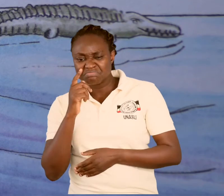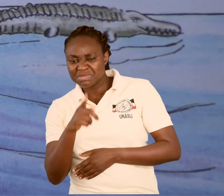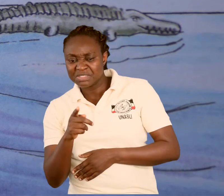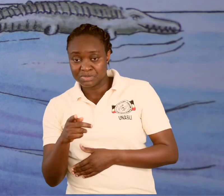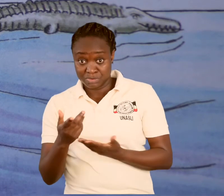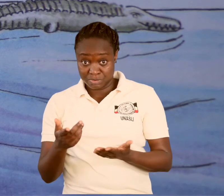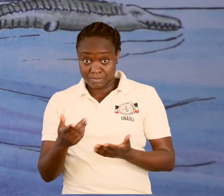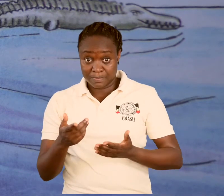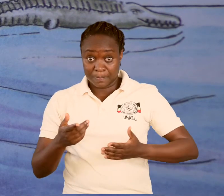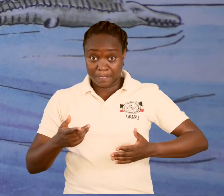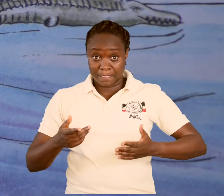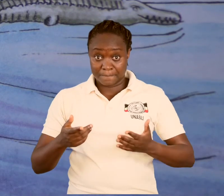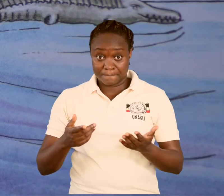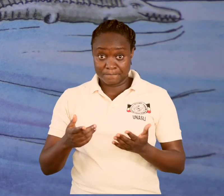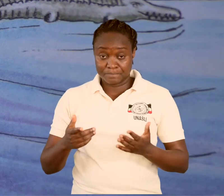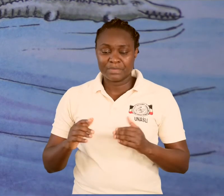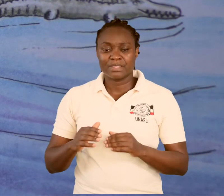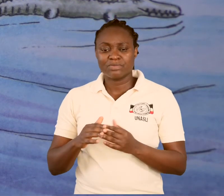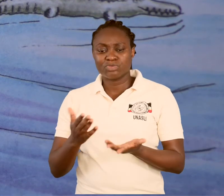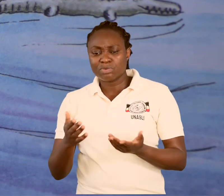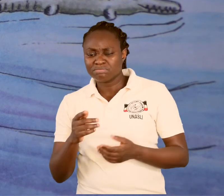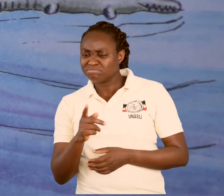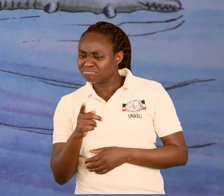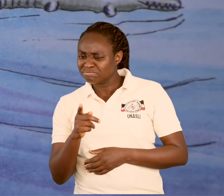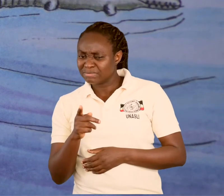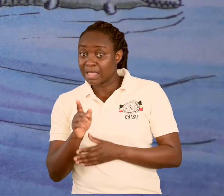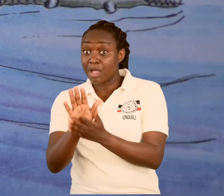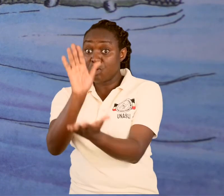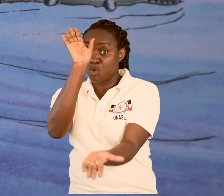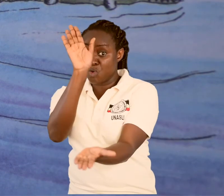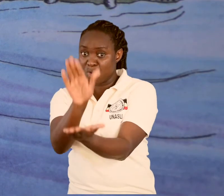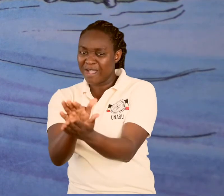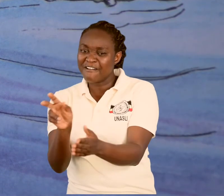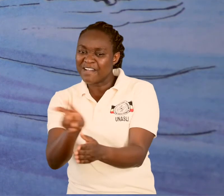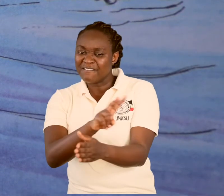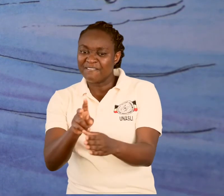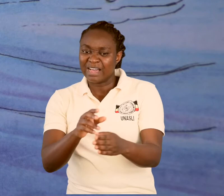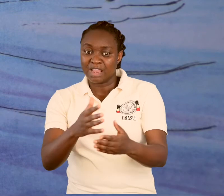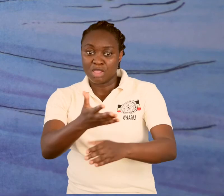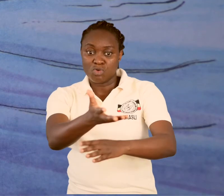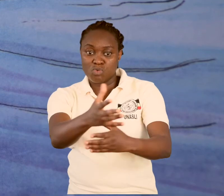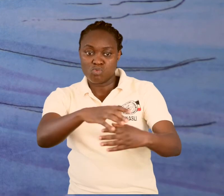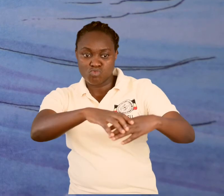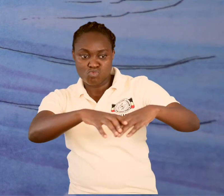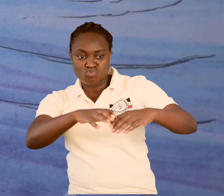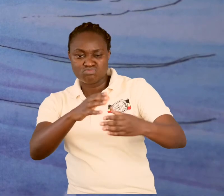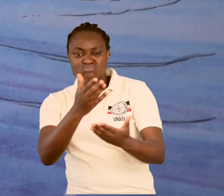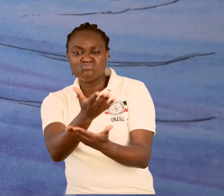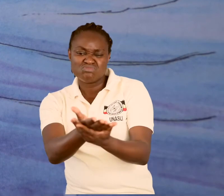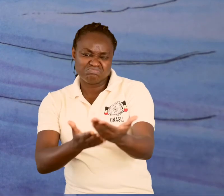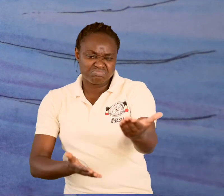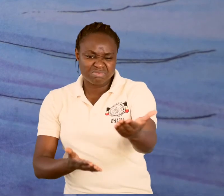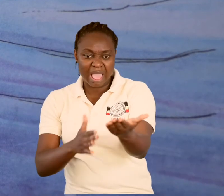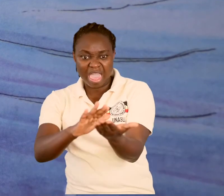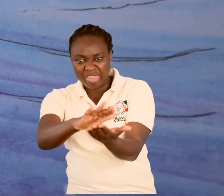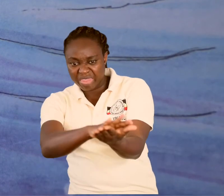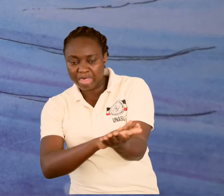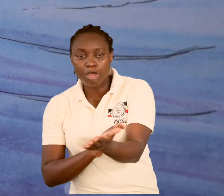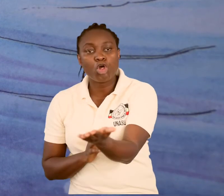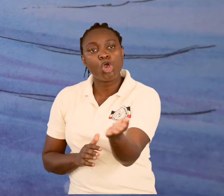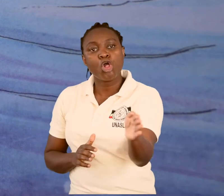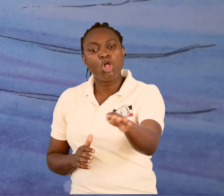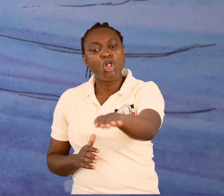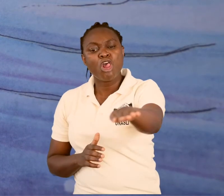But he knew Crocodile looked like a log when he floated. Hare had an